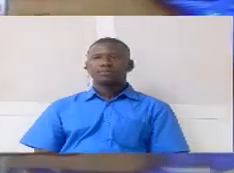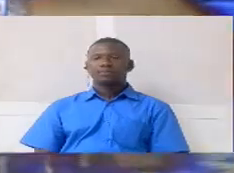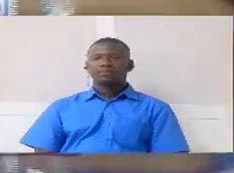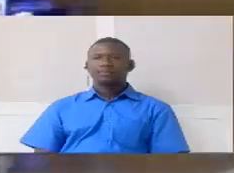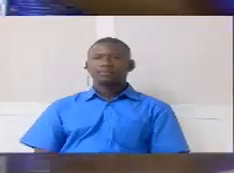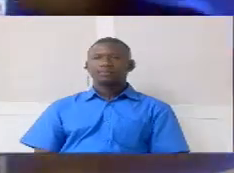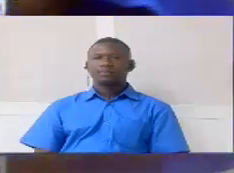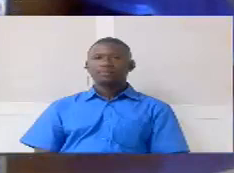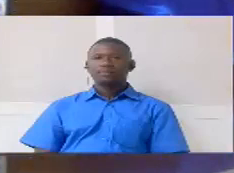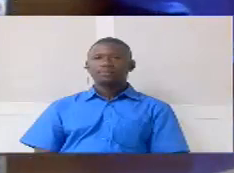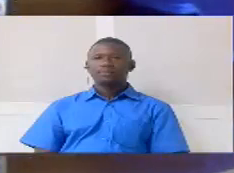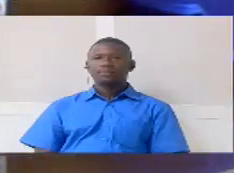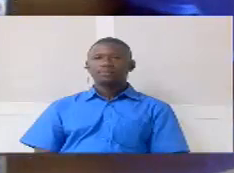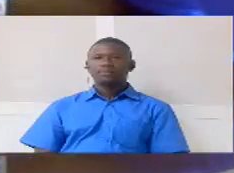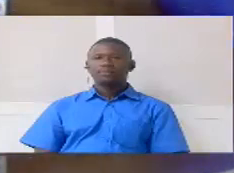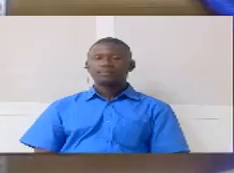I? Thank you.